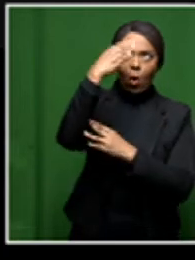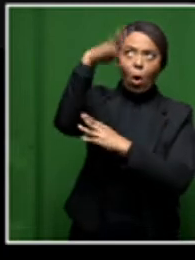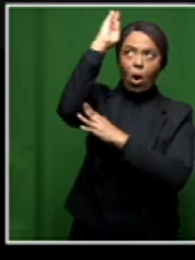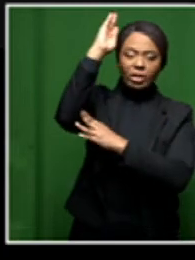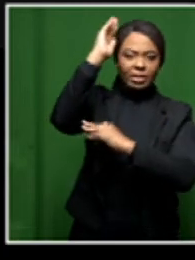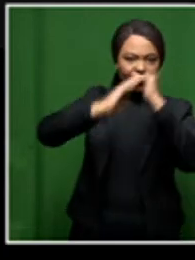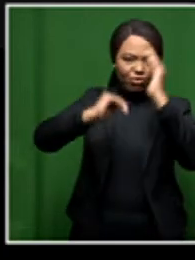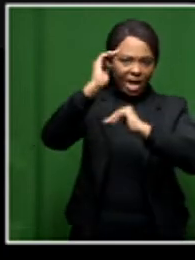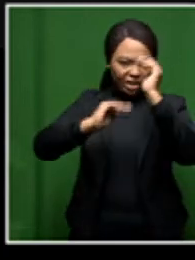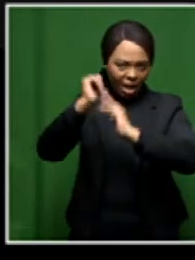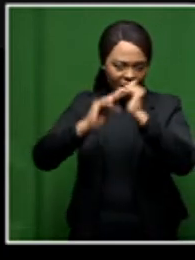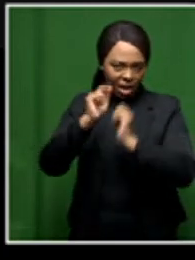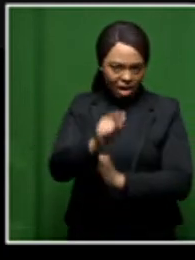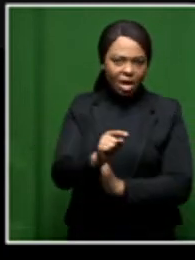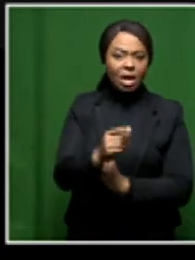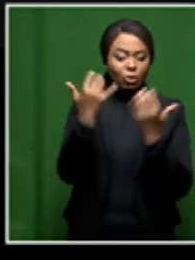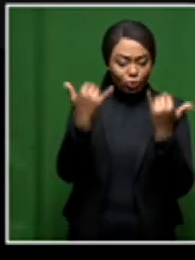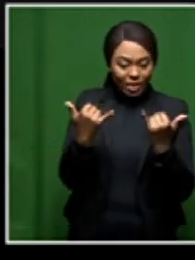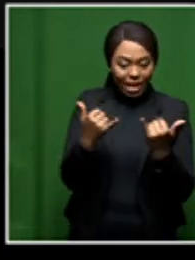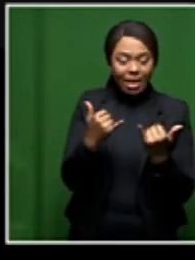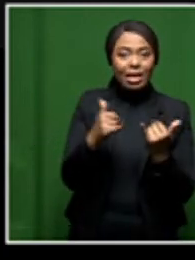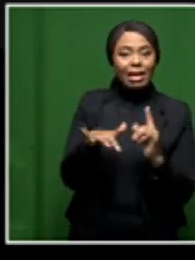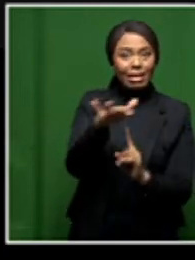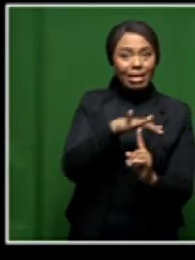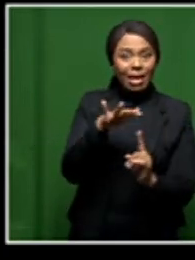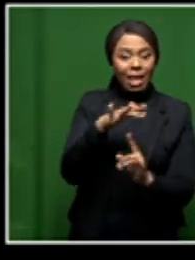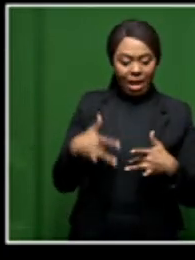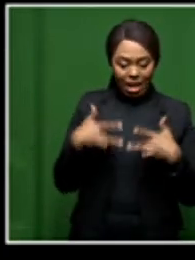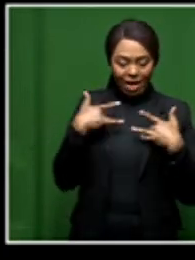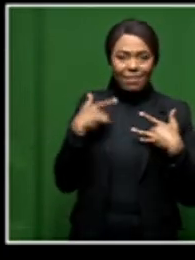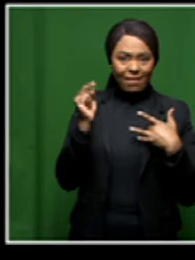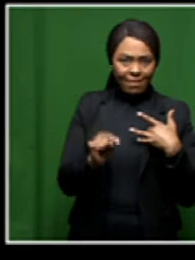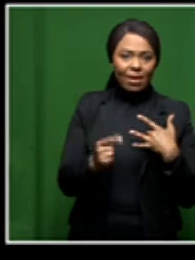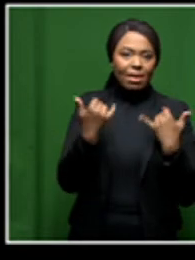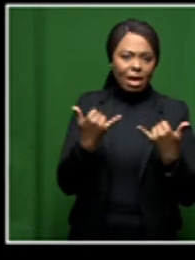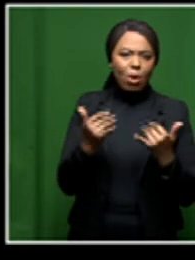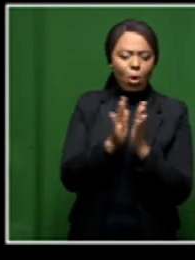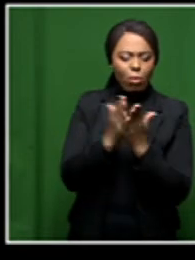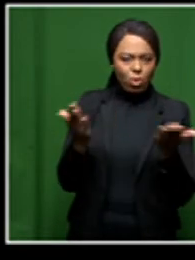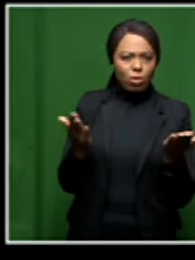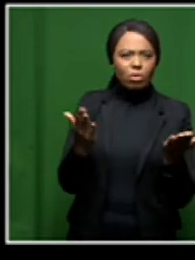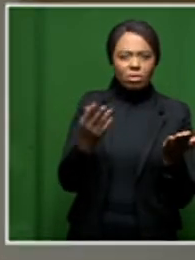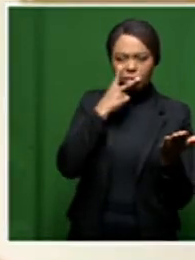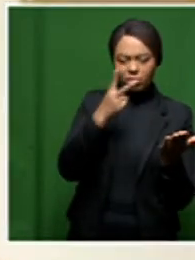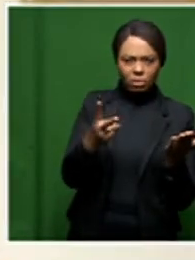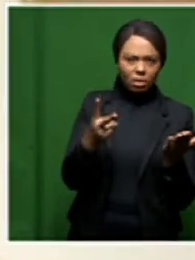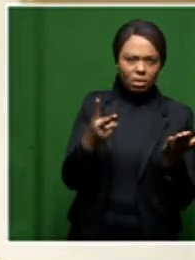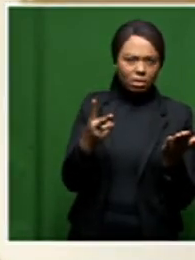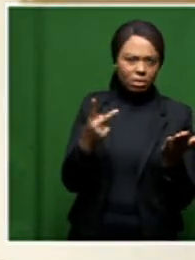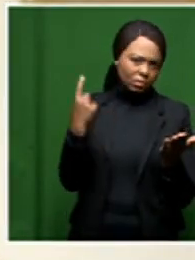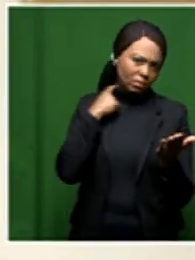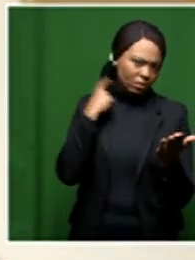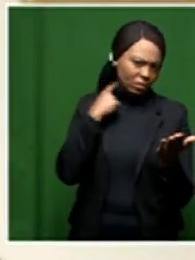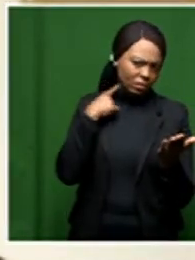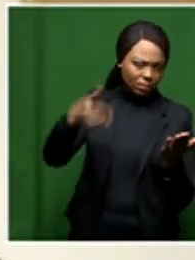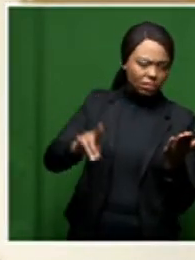think, in today's modern world, one of the problems, and I pointed that out in the book, is wild dogs. Wild